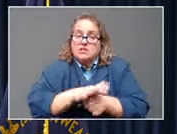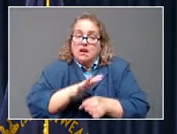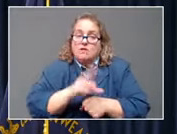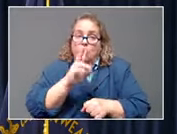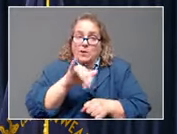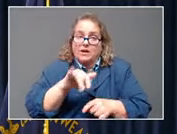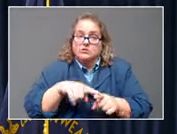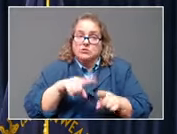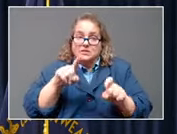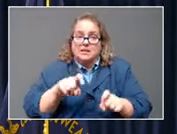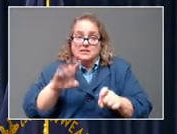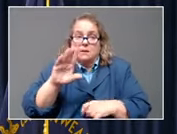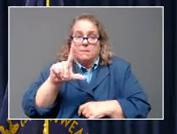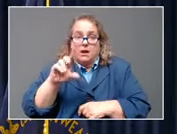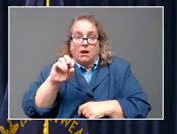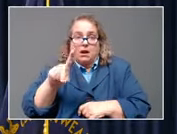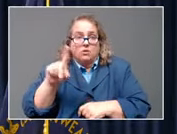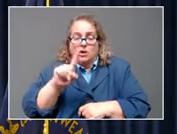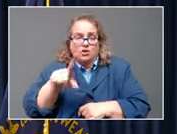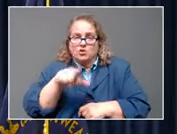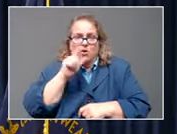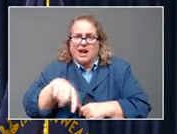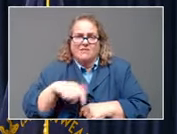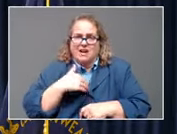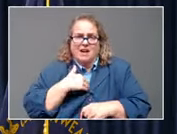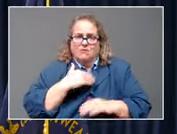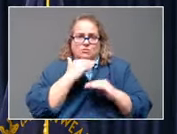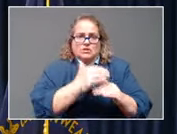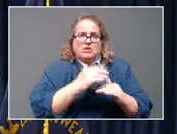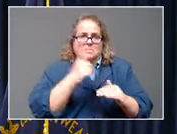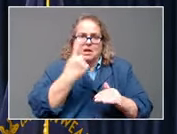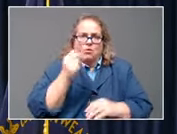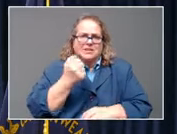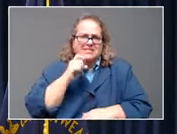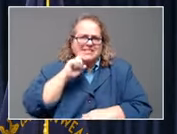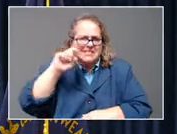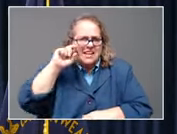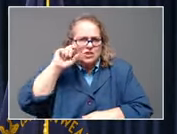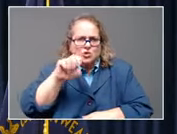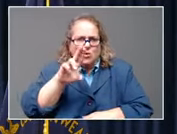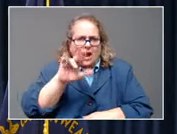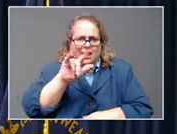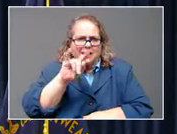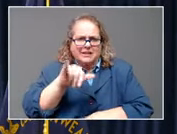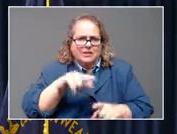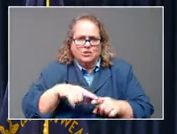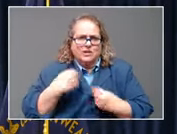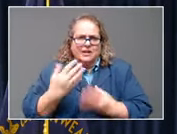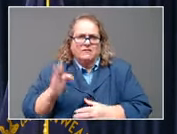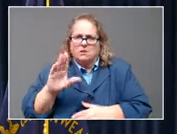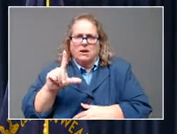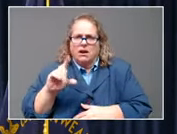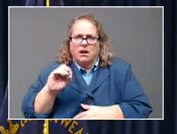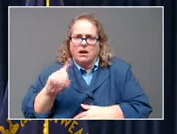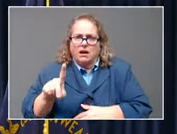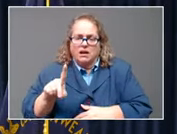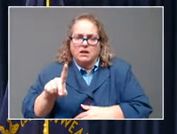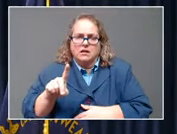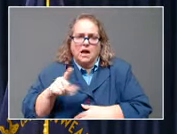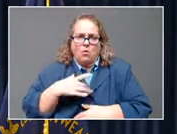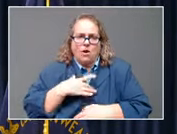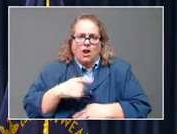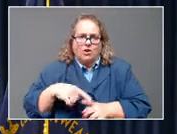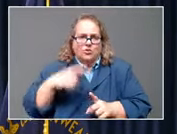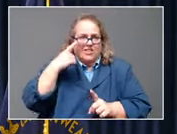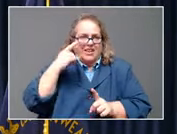blanket restrictions based on someone's sexuality and in giving blood. I'd like to think that there's